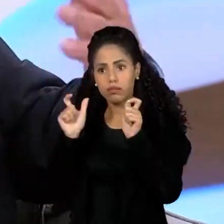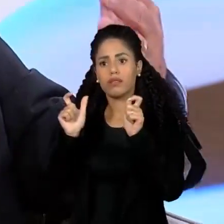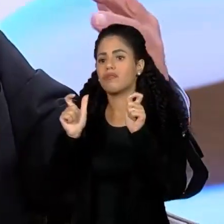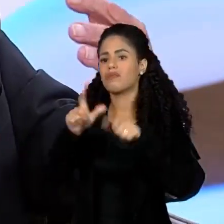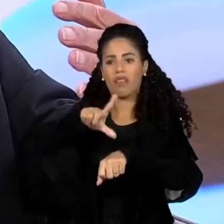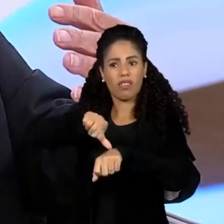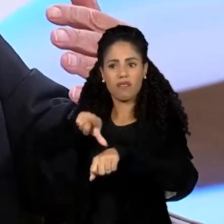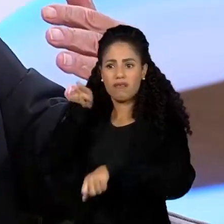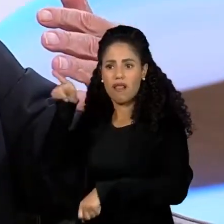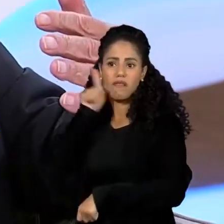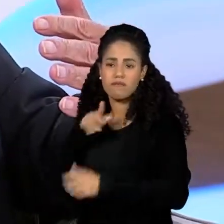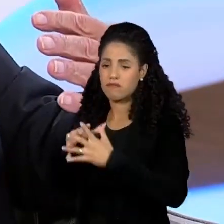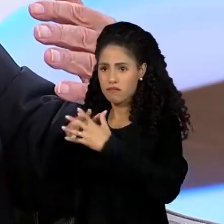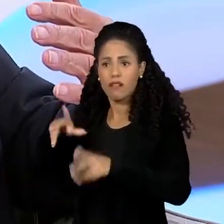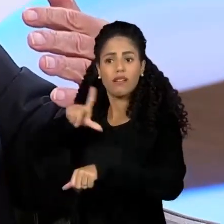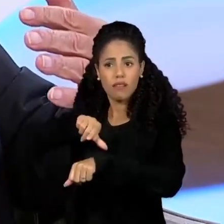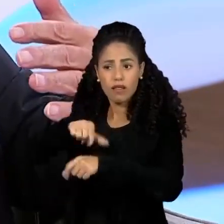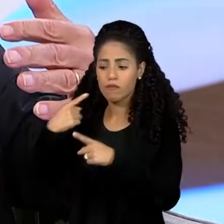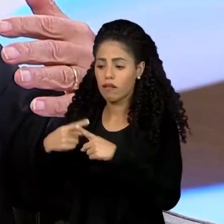we have